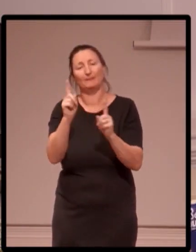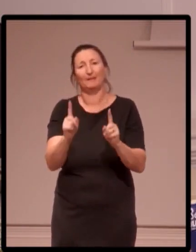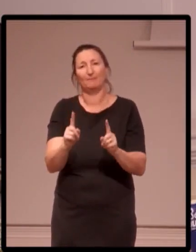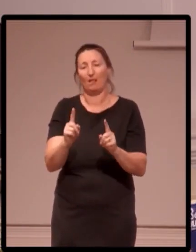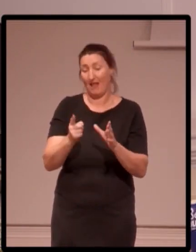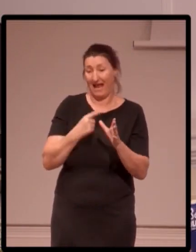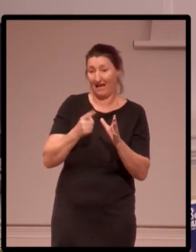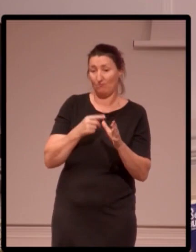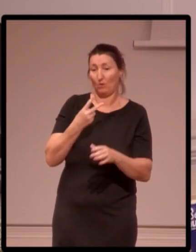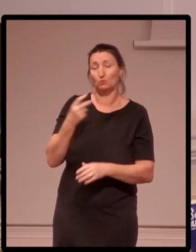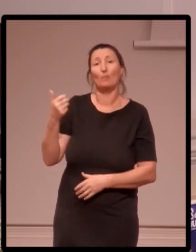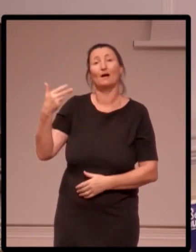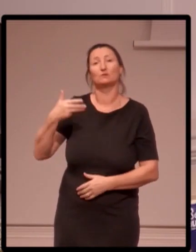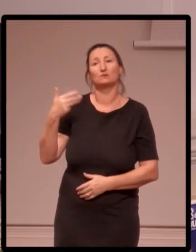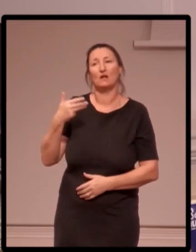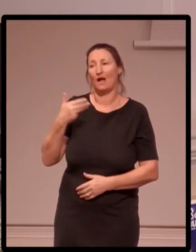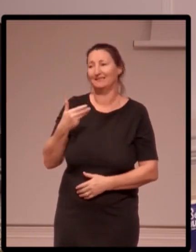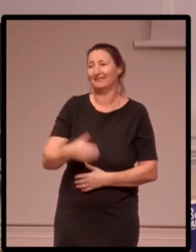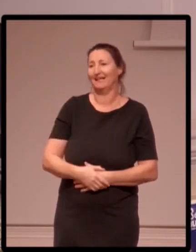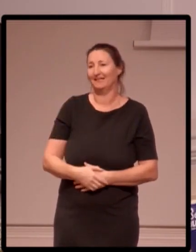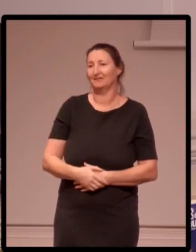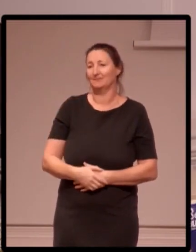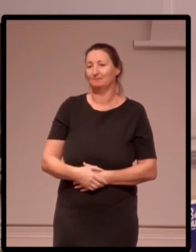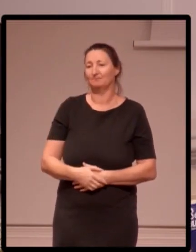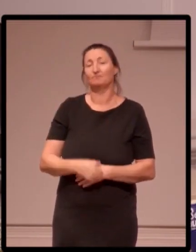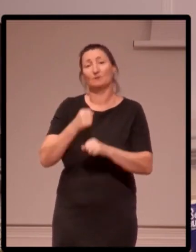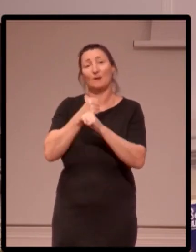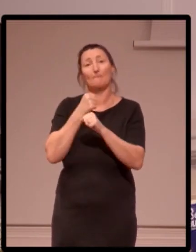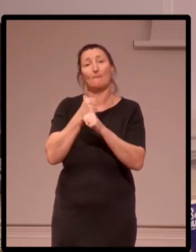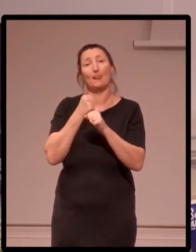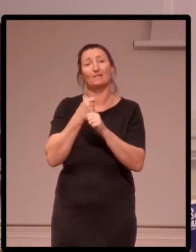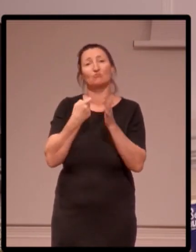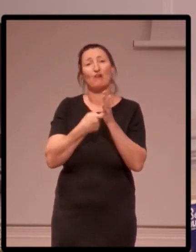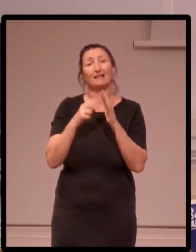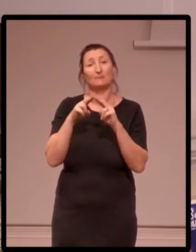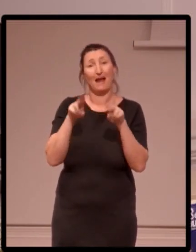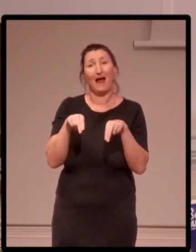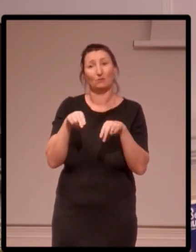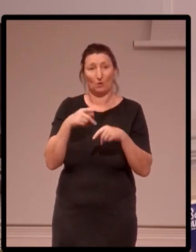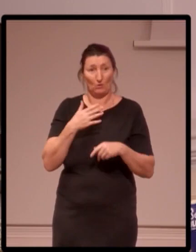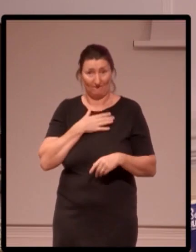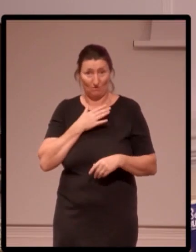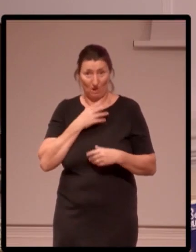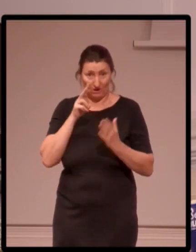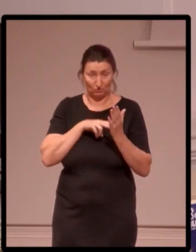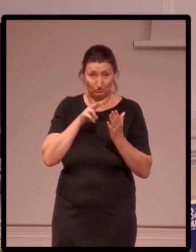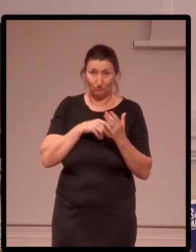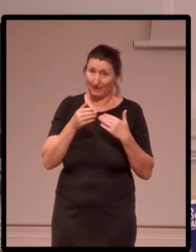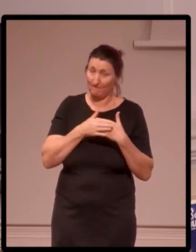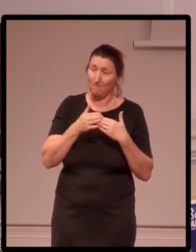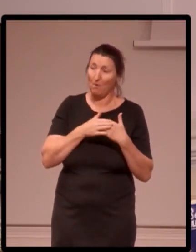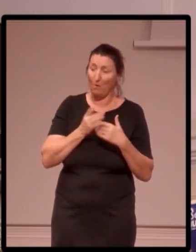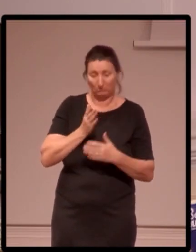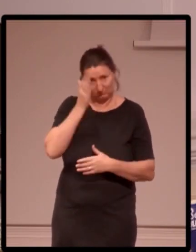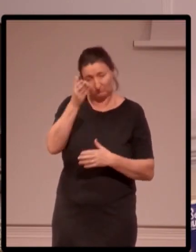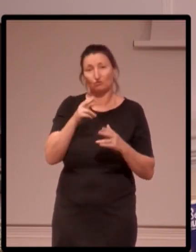out in April 2019 with Viking Penguin Random House. So if anybody's would like to read more of Molly's work, that's the place